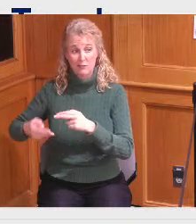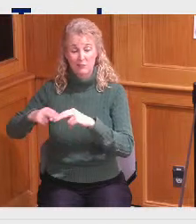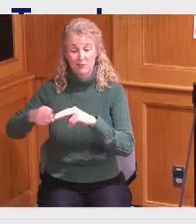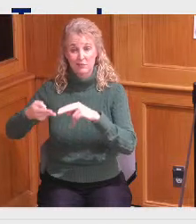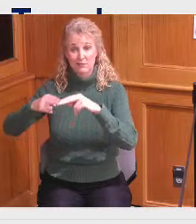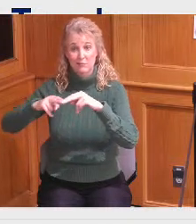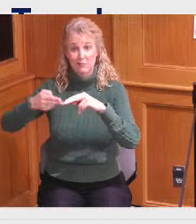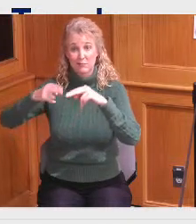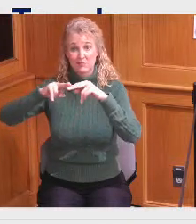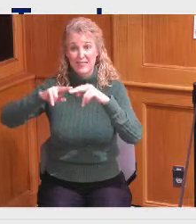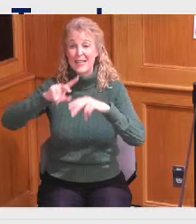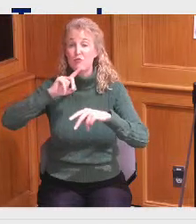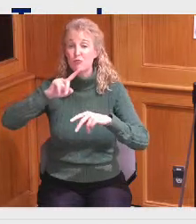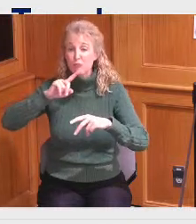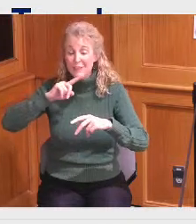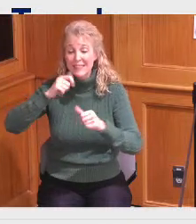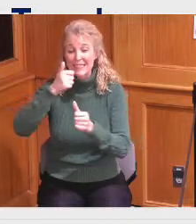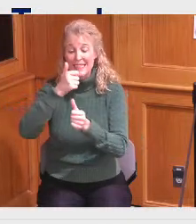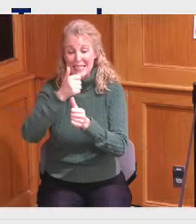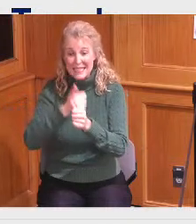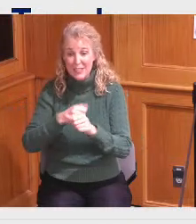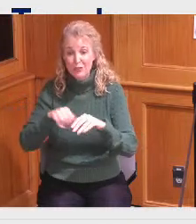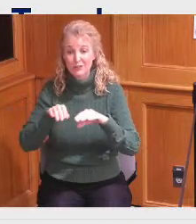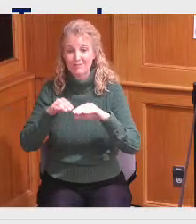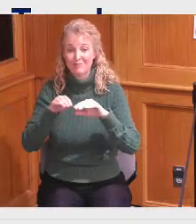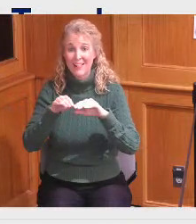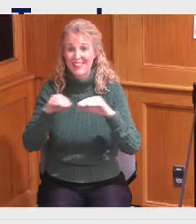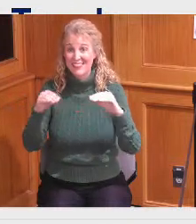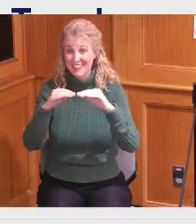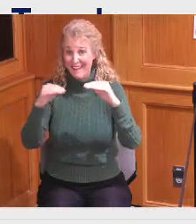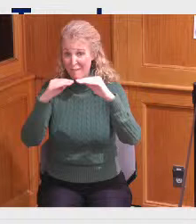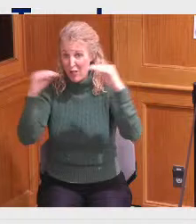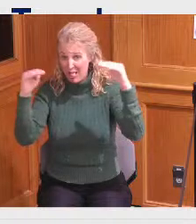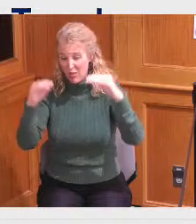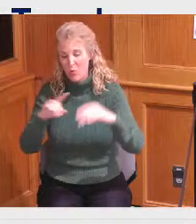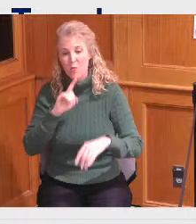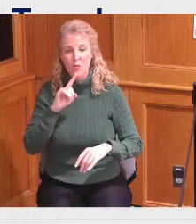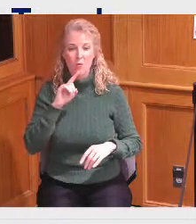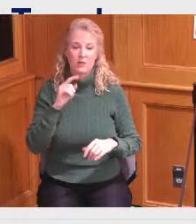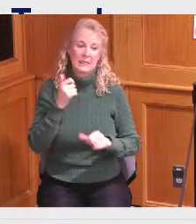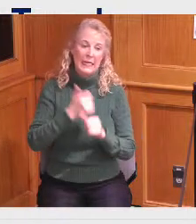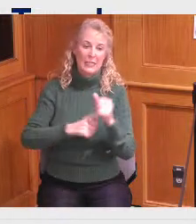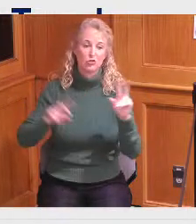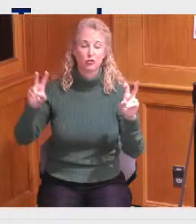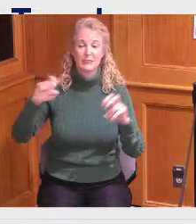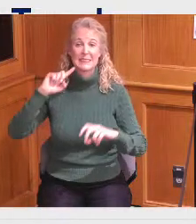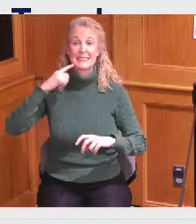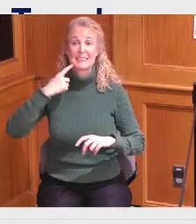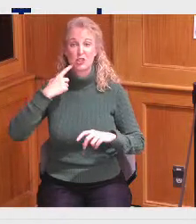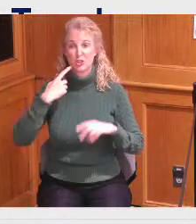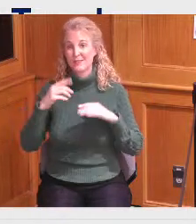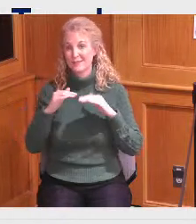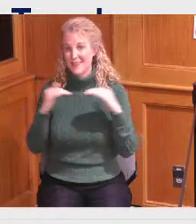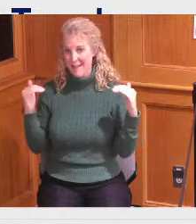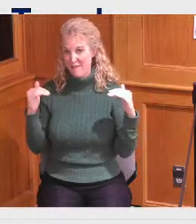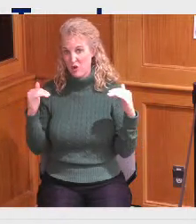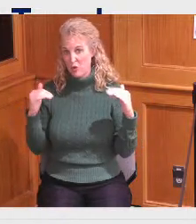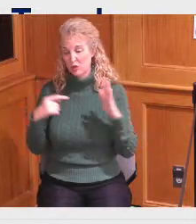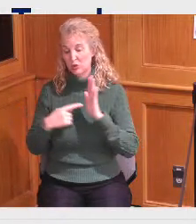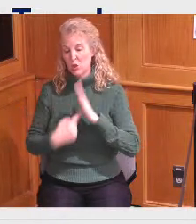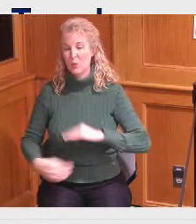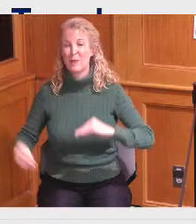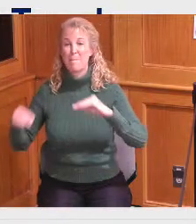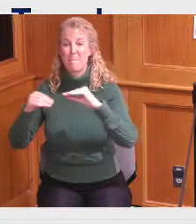of care for children in our custody. So the column to the far left, LOC, represents level of